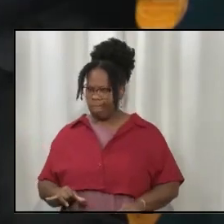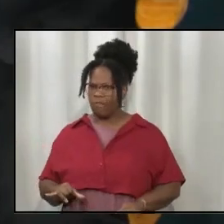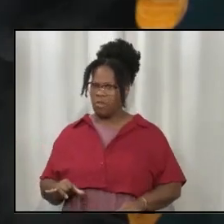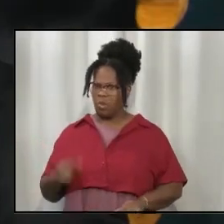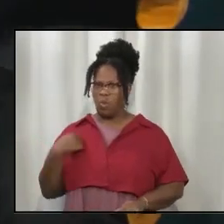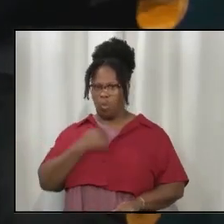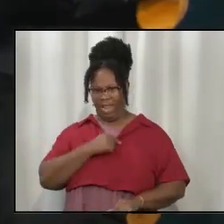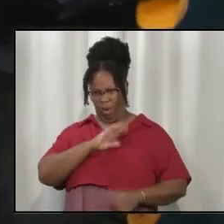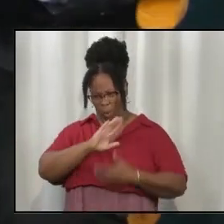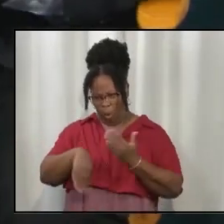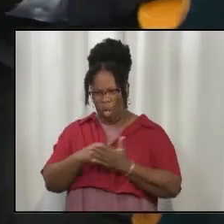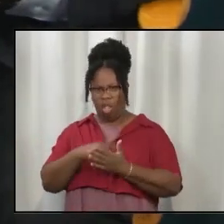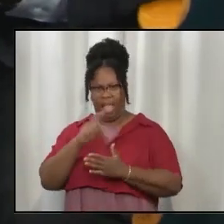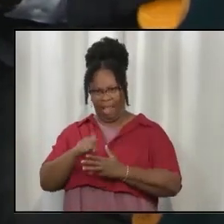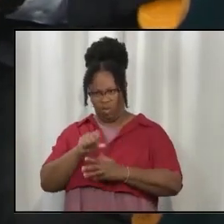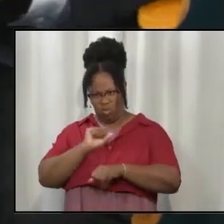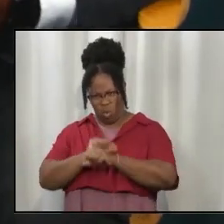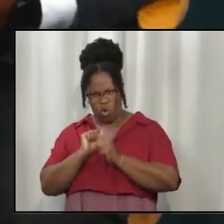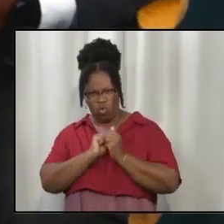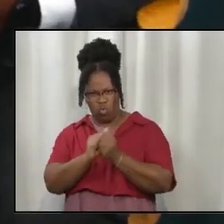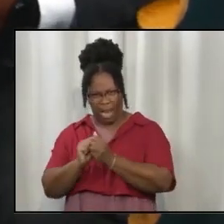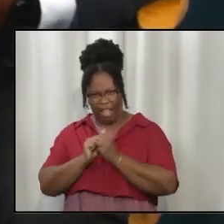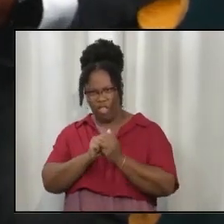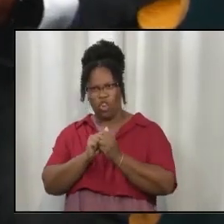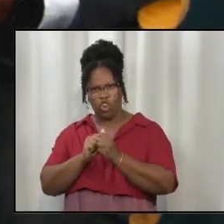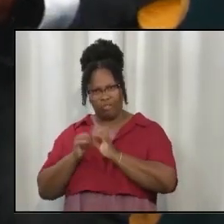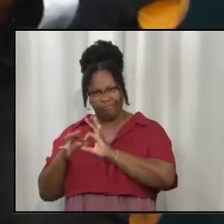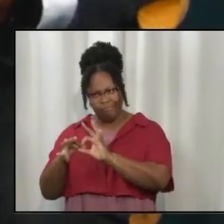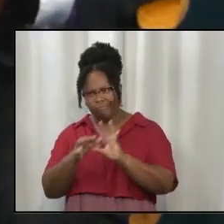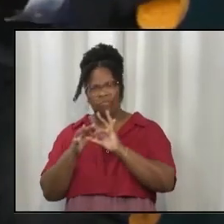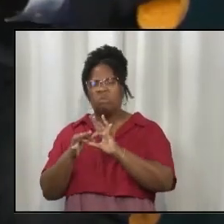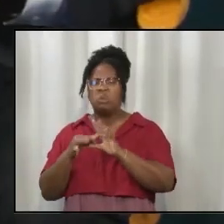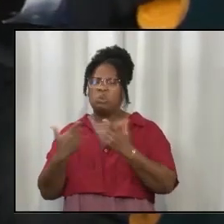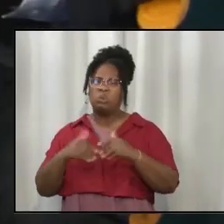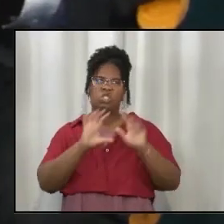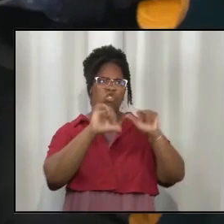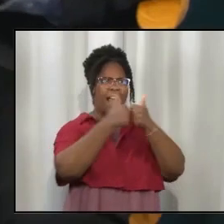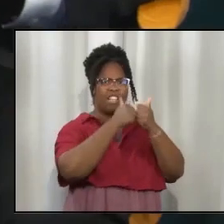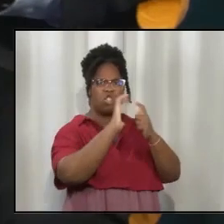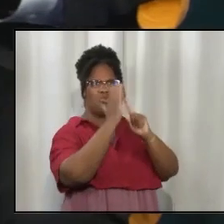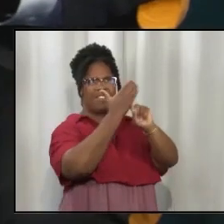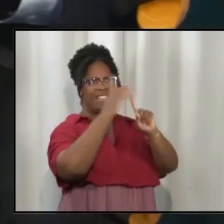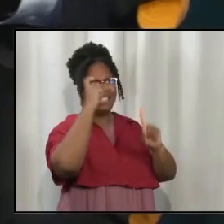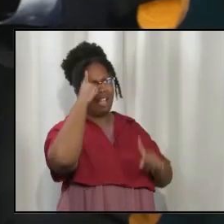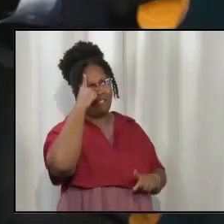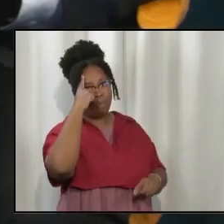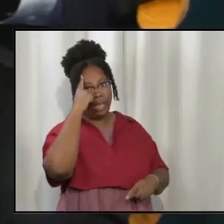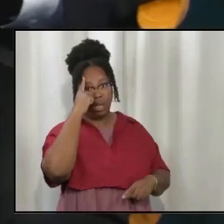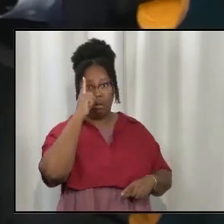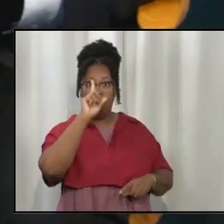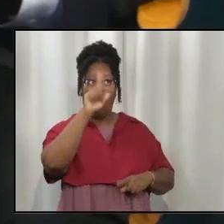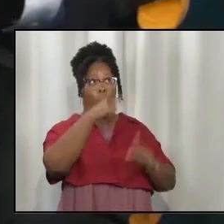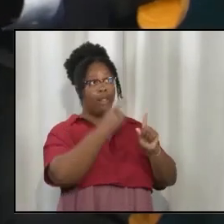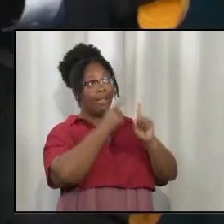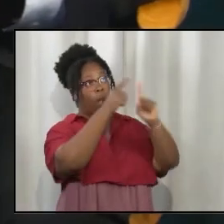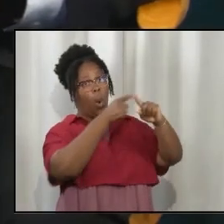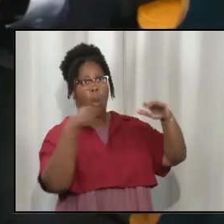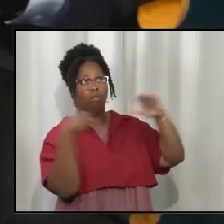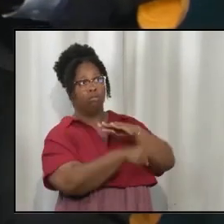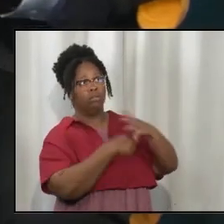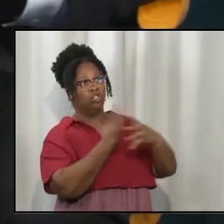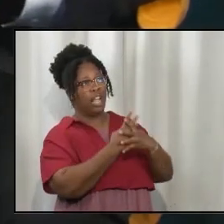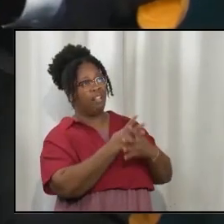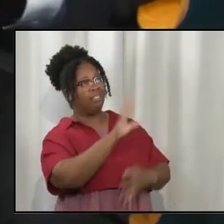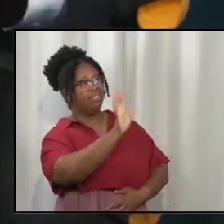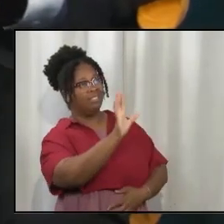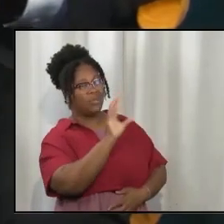oars moving at the same time, sometimes it's challenging to get government to see that our job is not always just to put someone in jail,